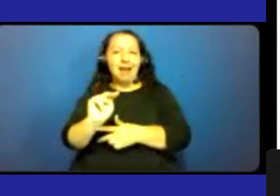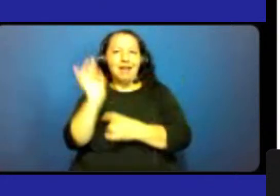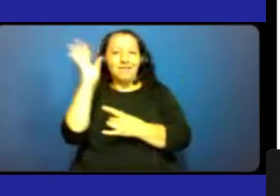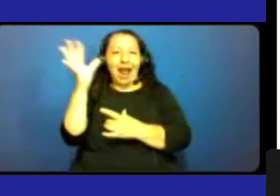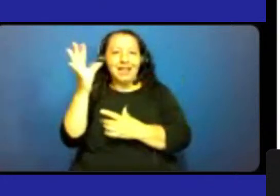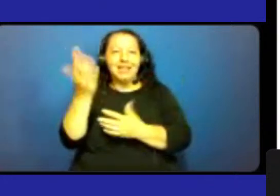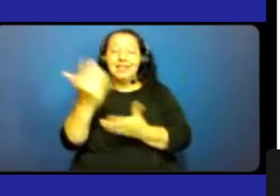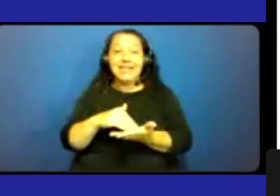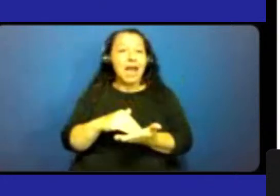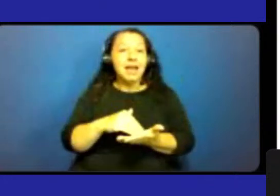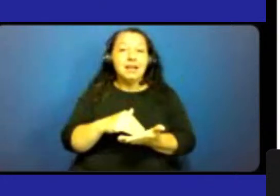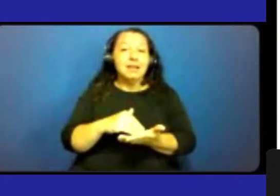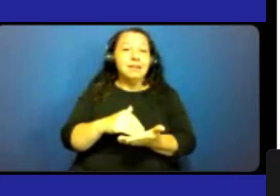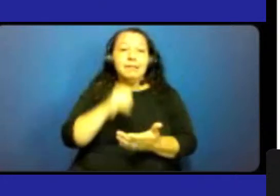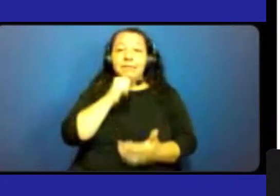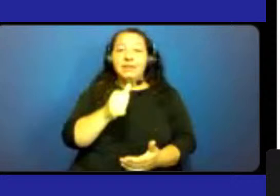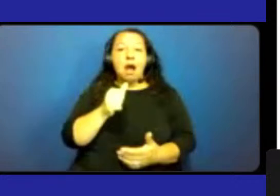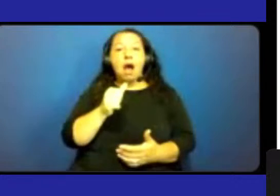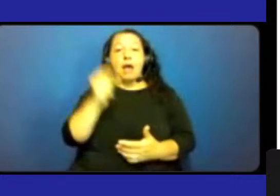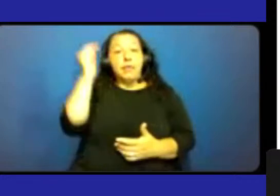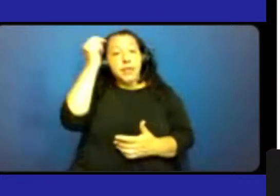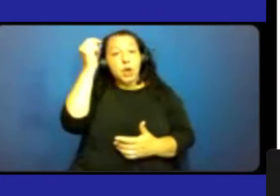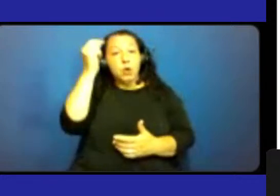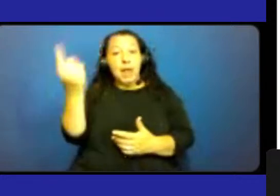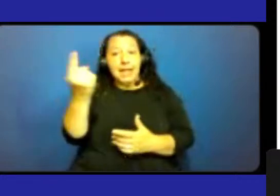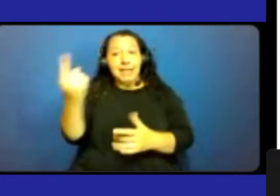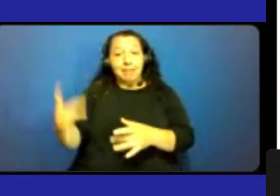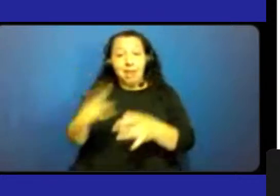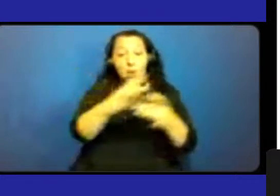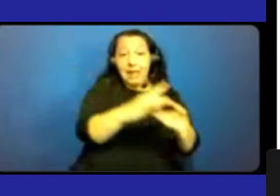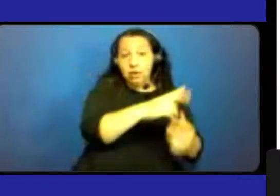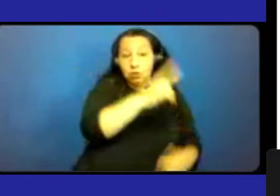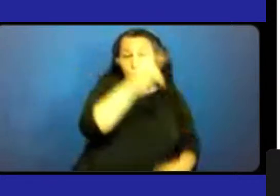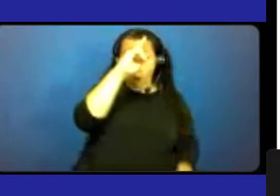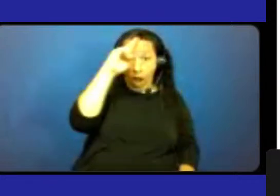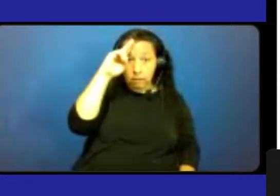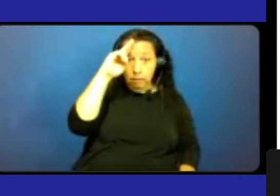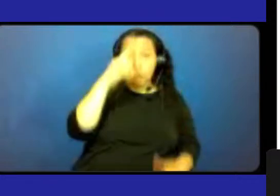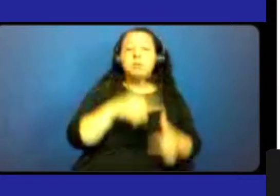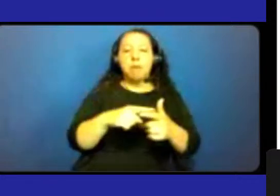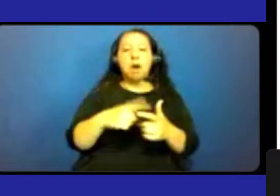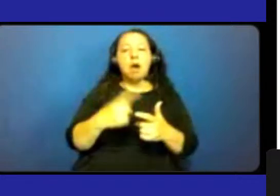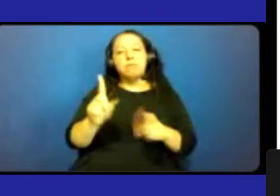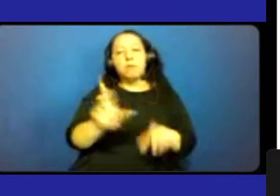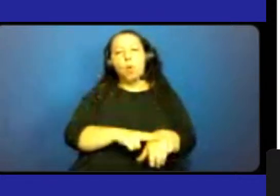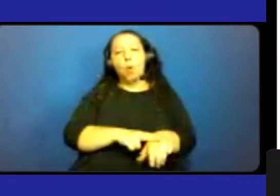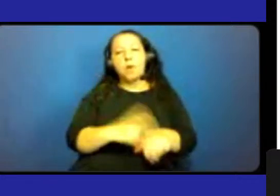in theory something that relates to hospitals, of course it relates to hospitals every single day.